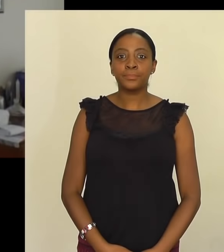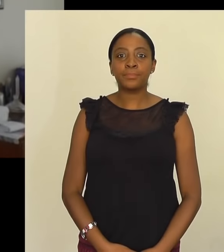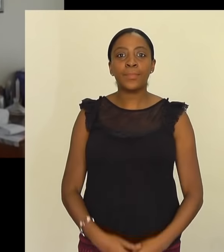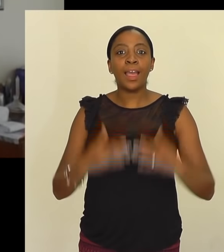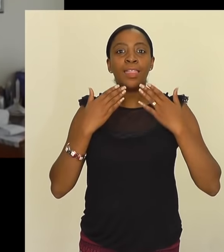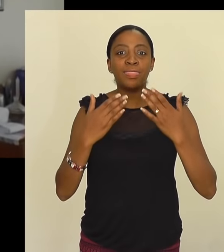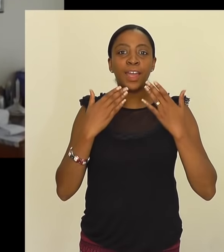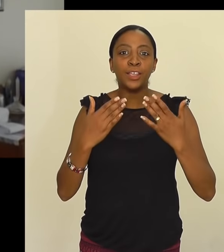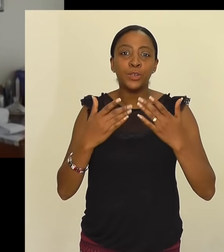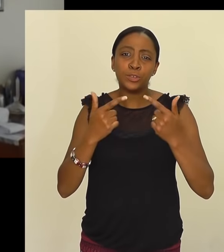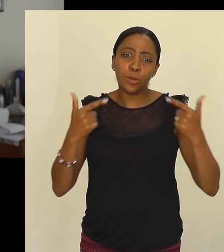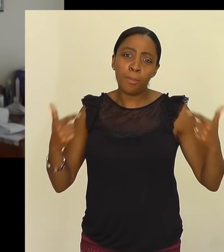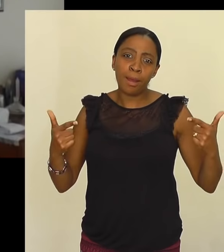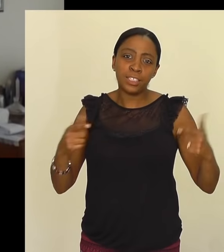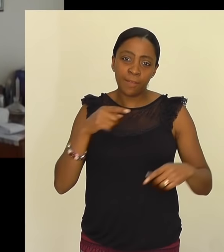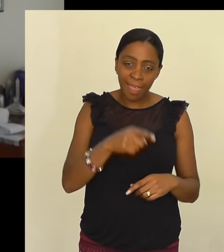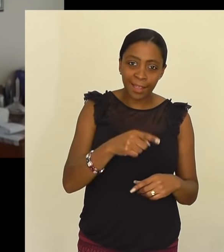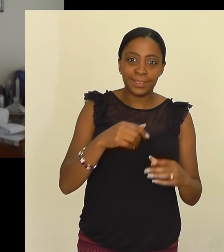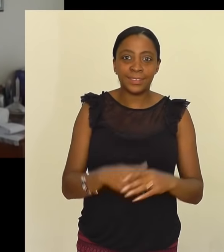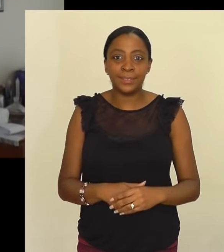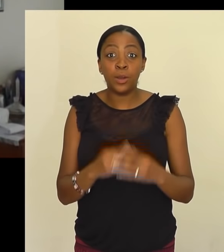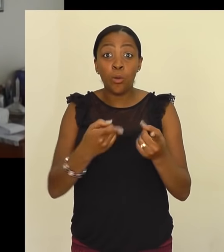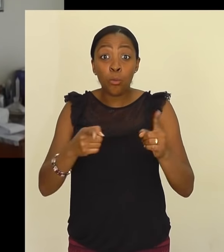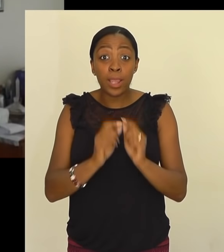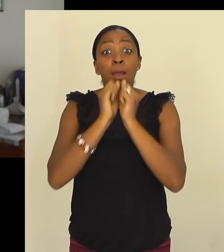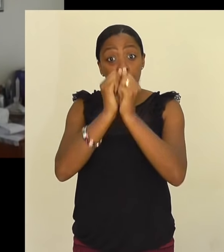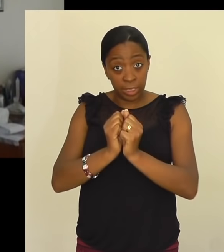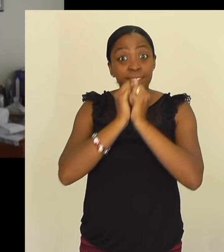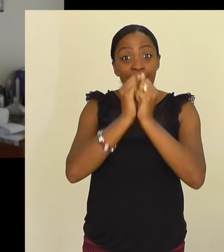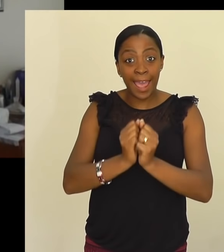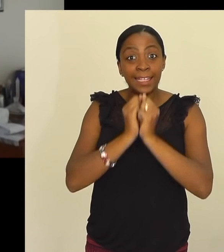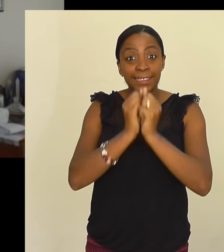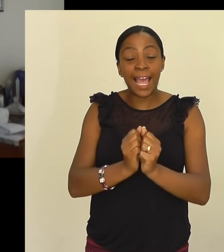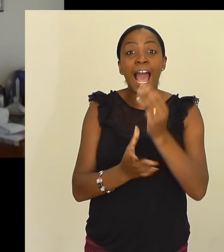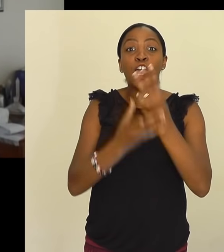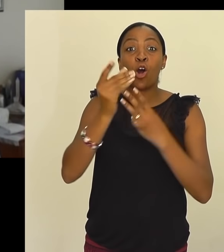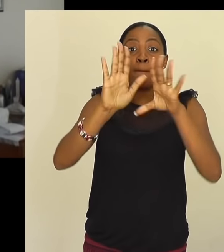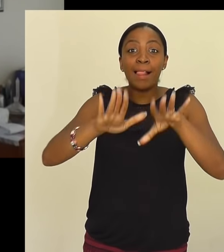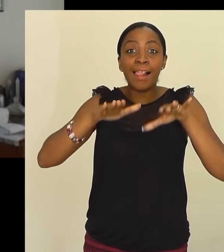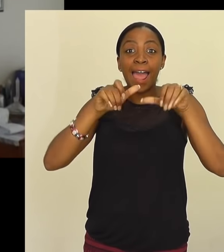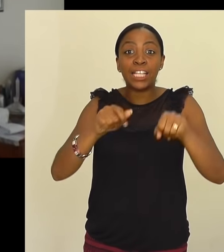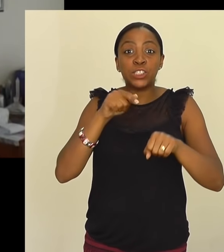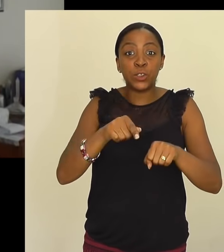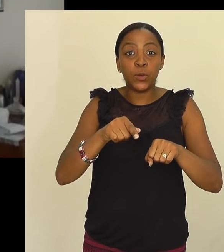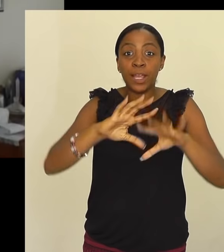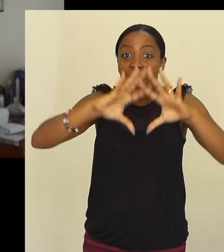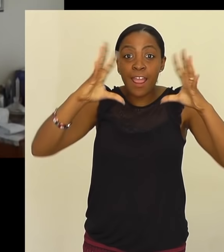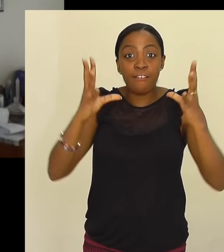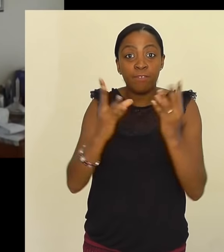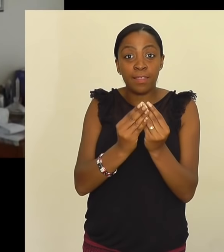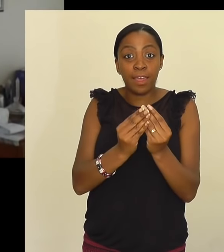Thank you very much for that. We appreciate it, and God bless you in all you're trying to